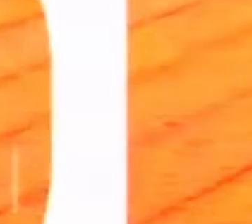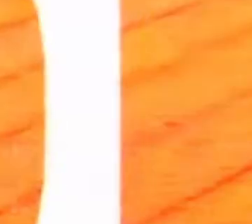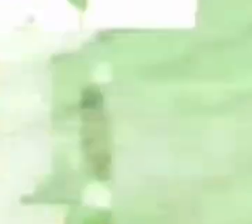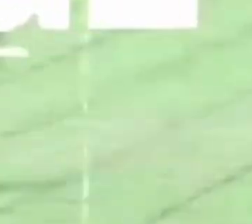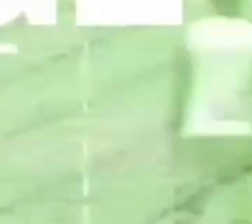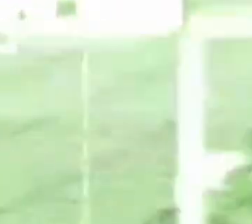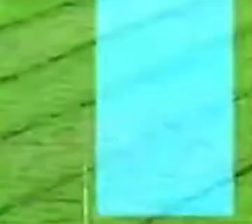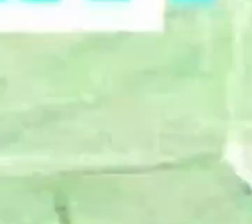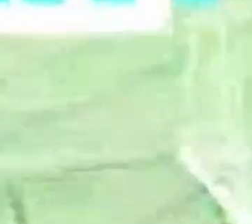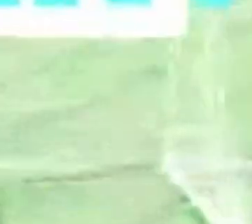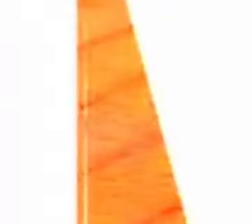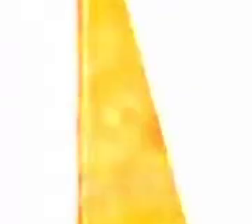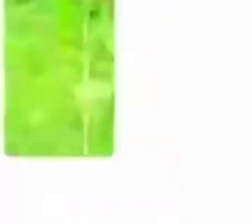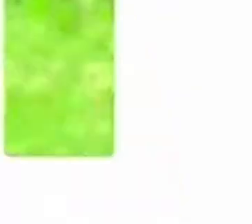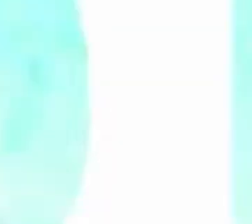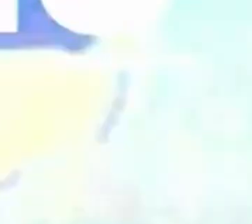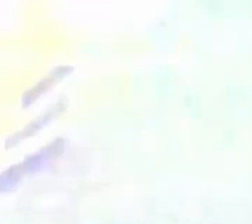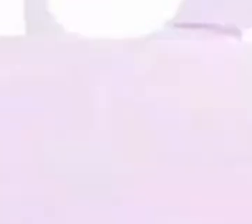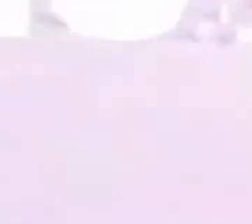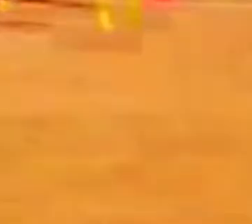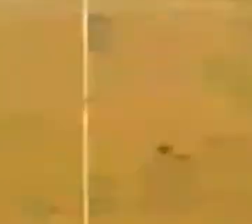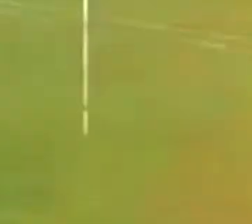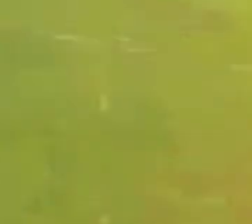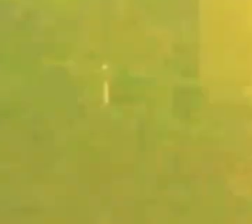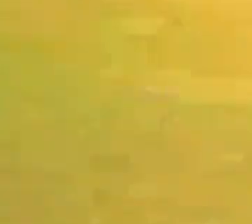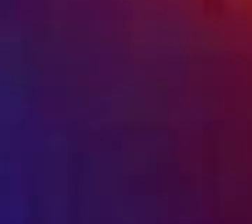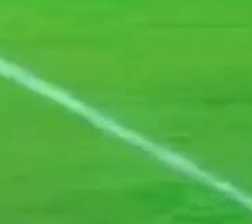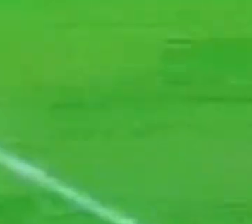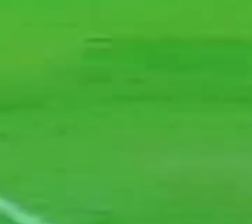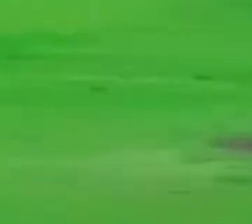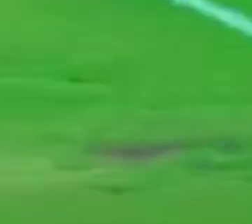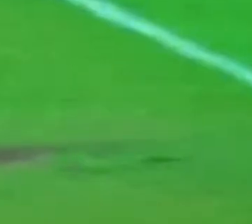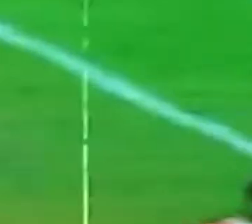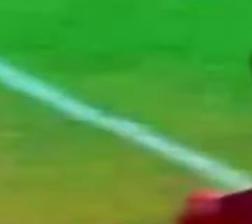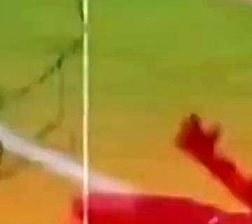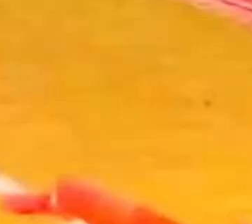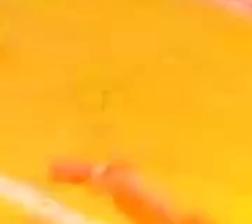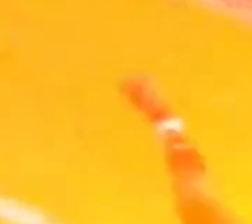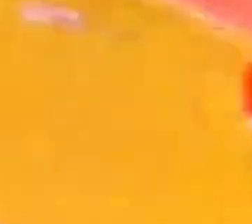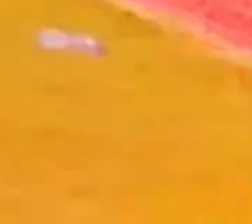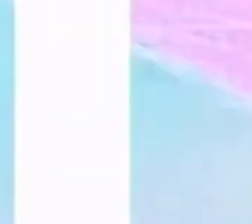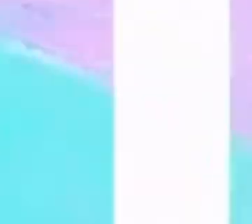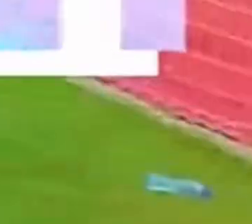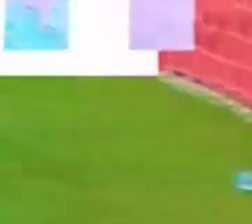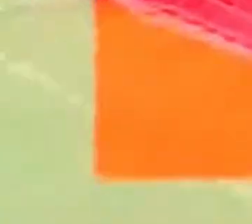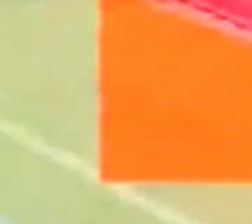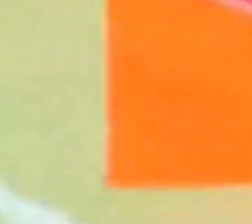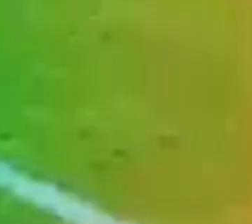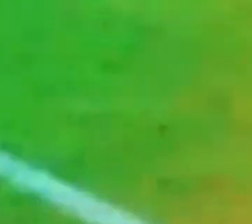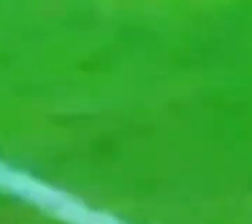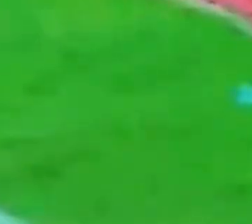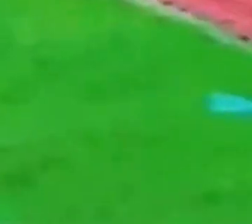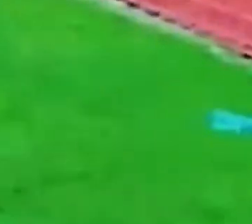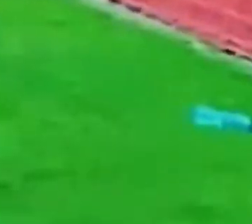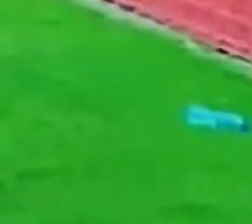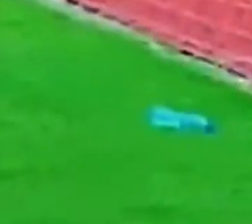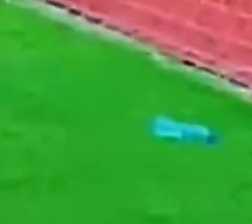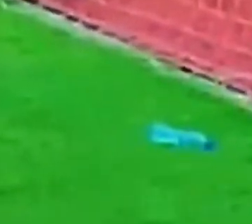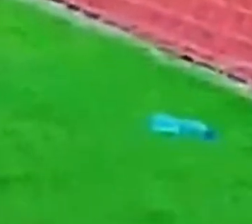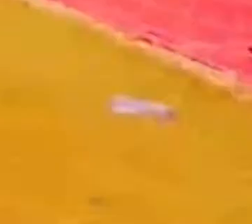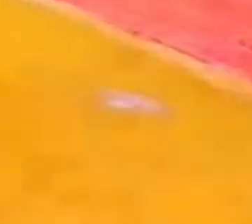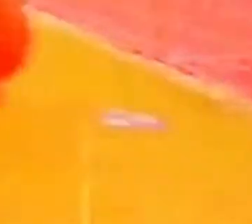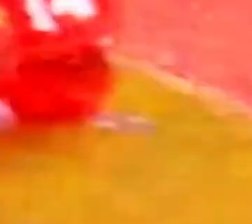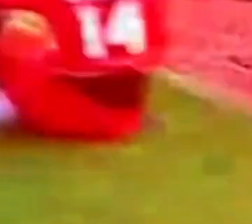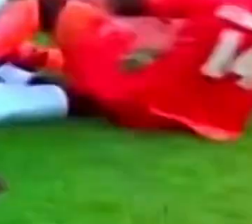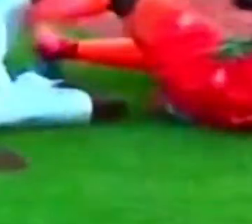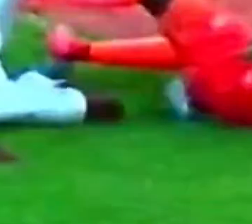And get the best coverage, best commentary, and best analysis of local football. Watch it all as the top football teams